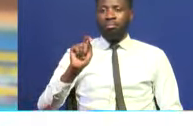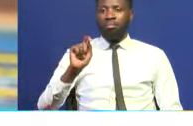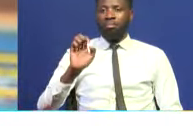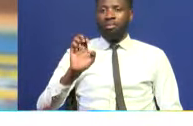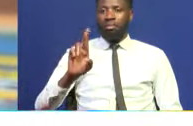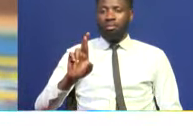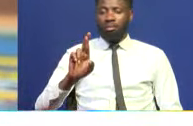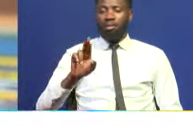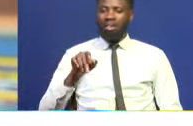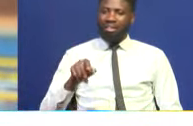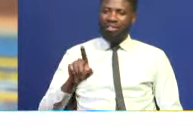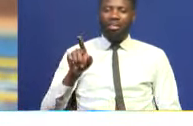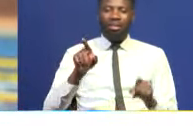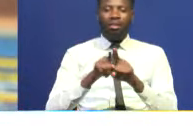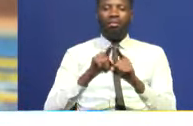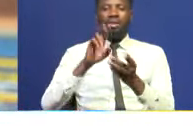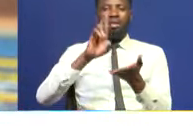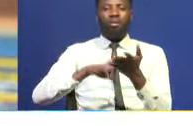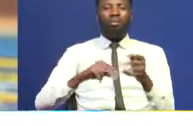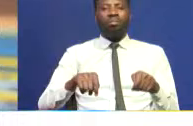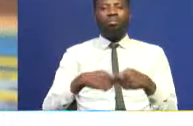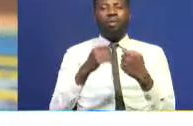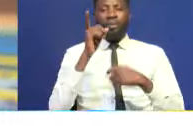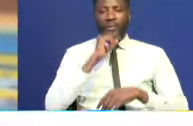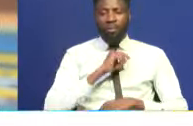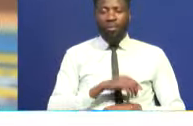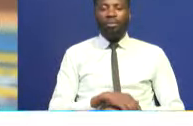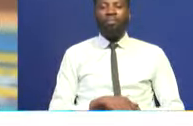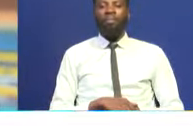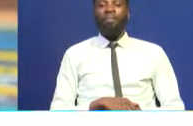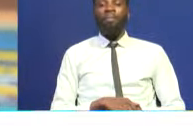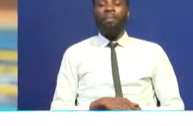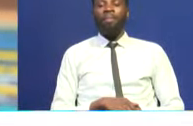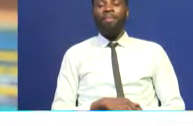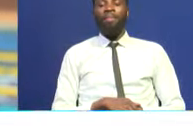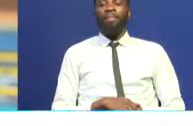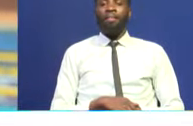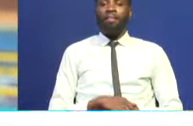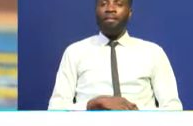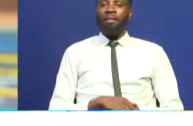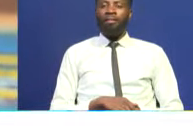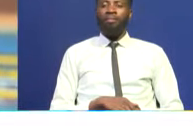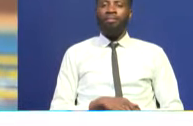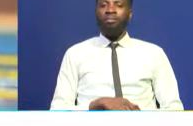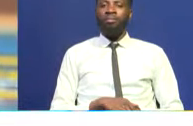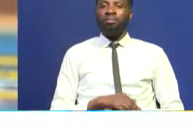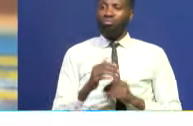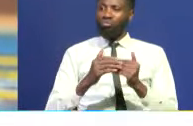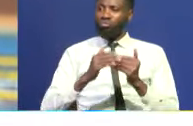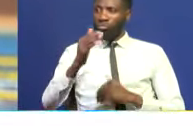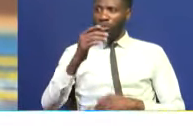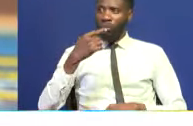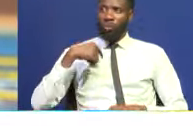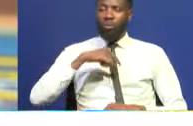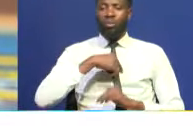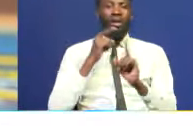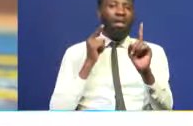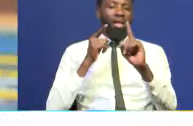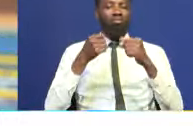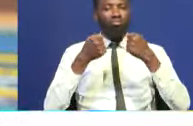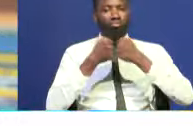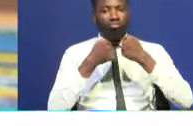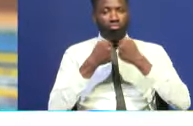meet records. Going forward, we are looking at our championships in